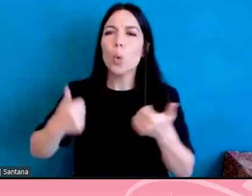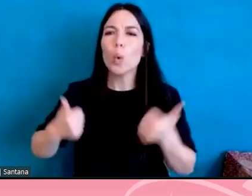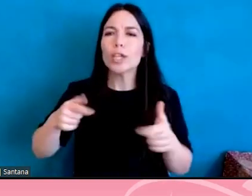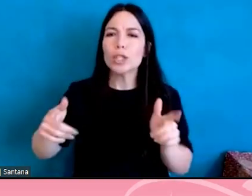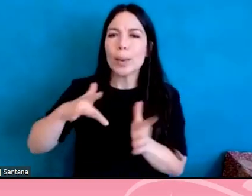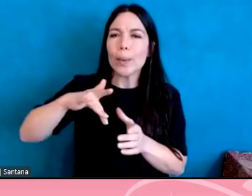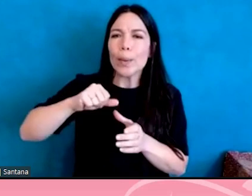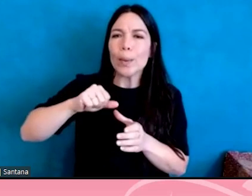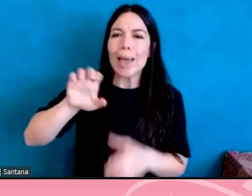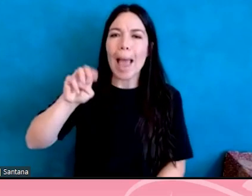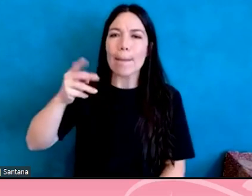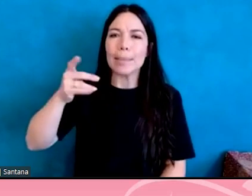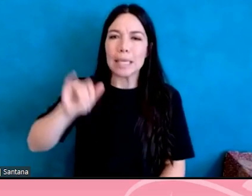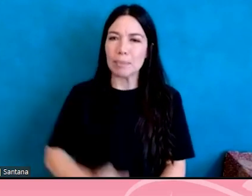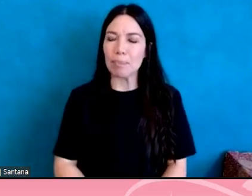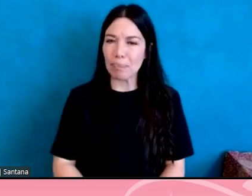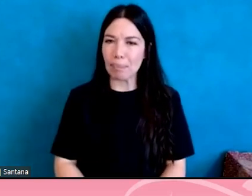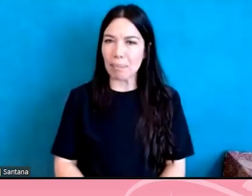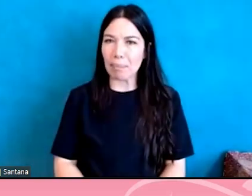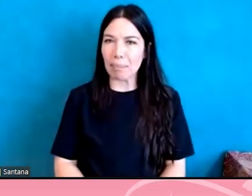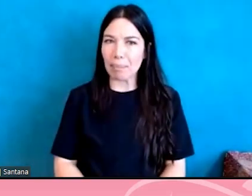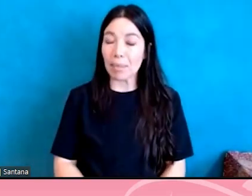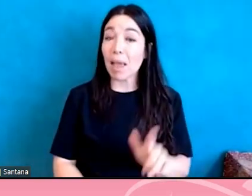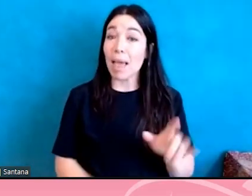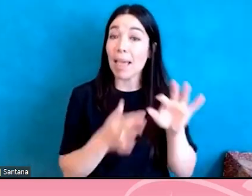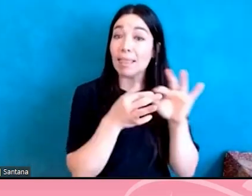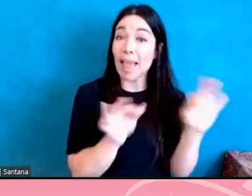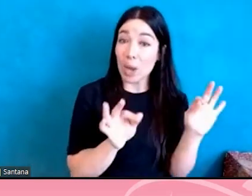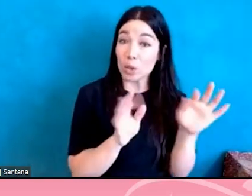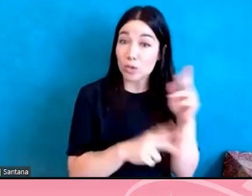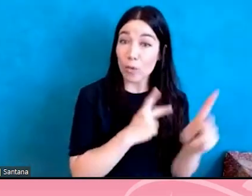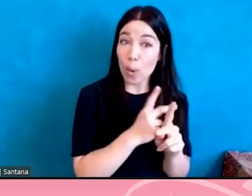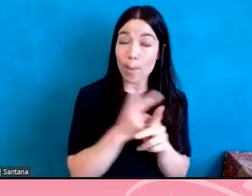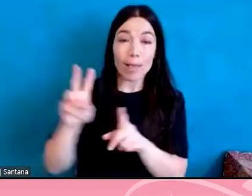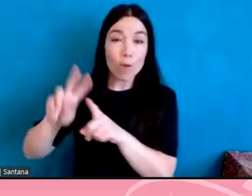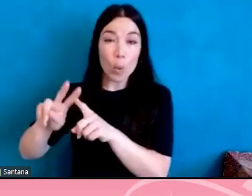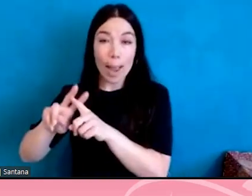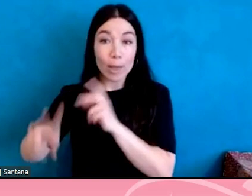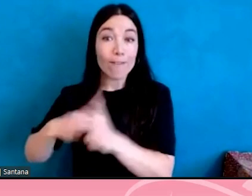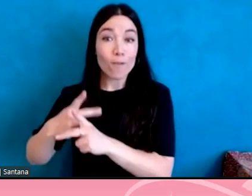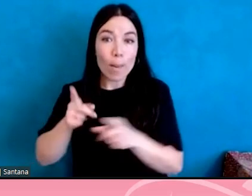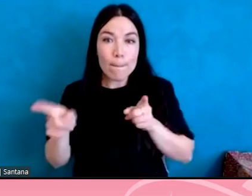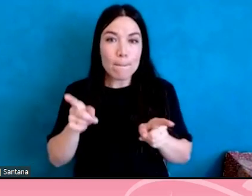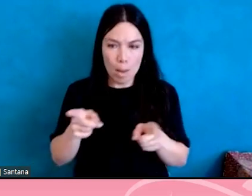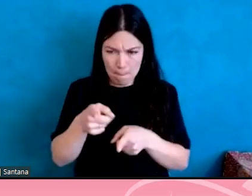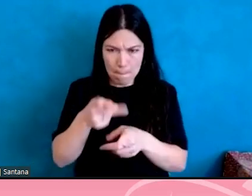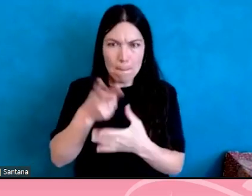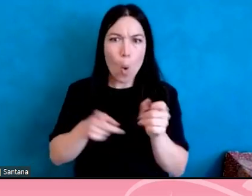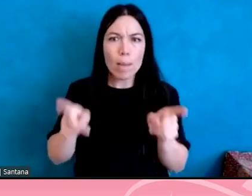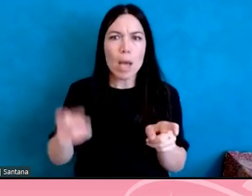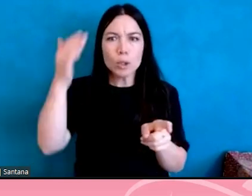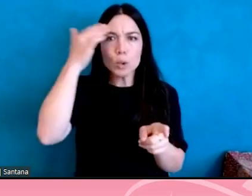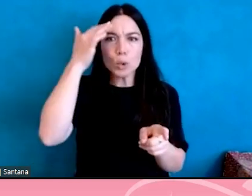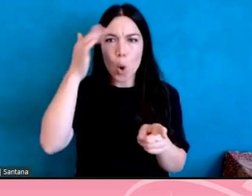as the vocabulary form are required to be known in order to pass the assessment. So if you don't know what the word